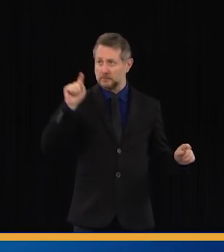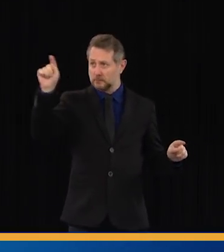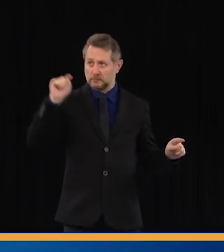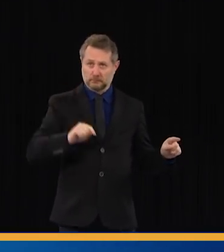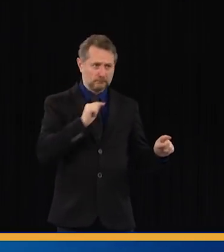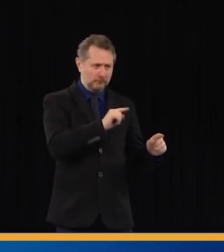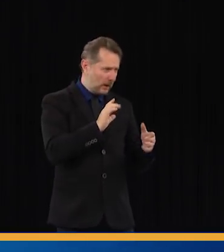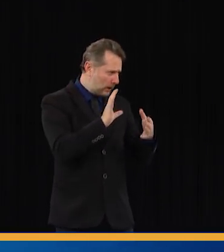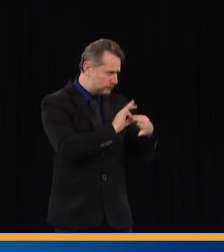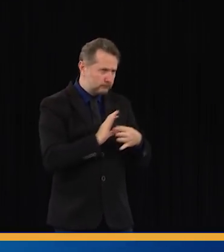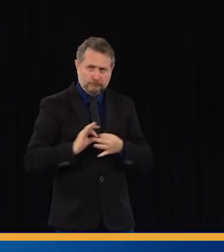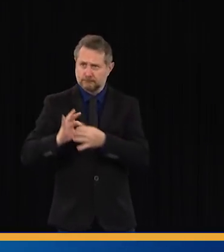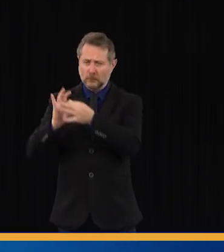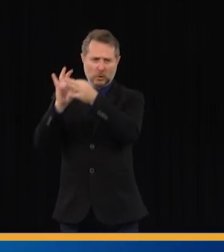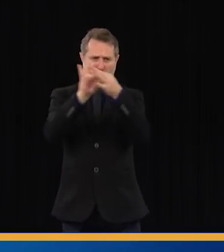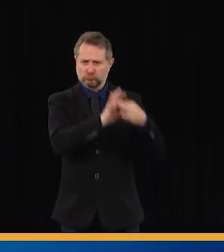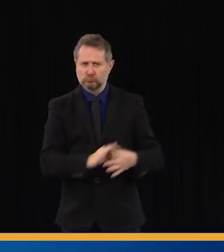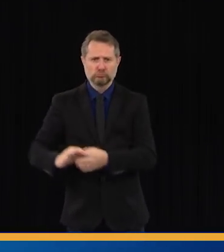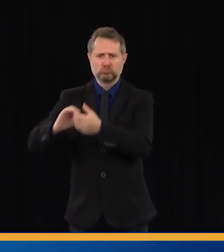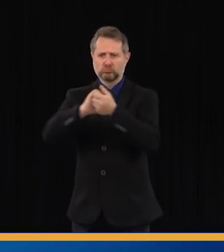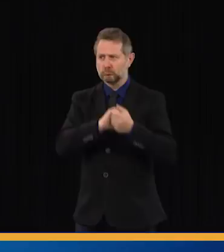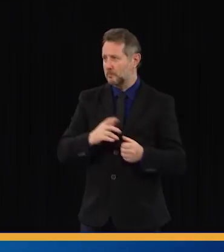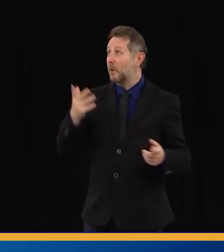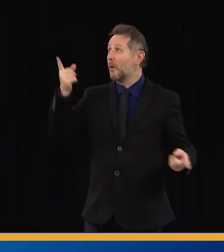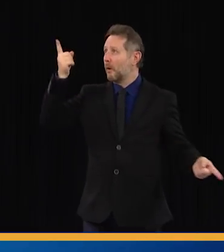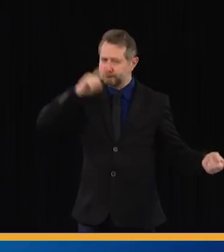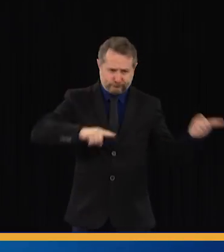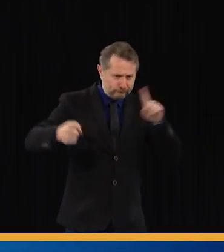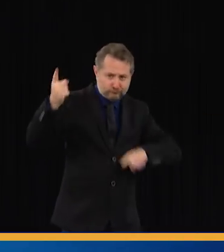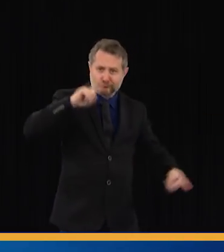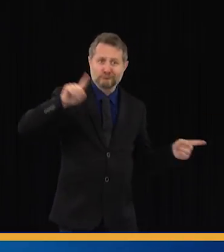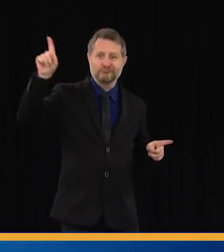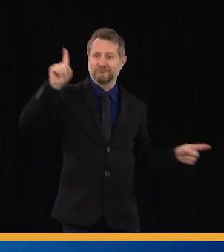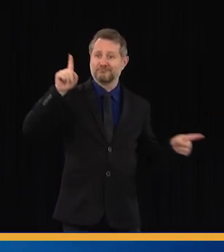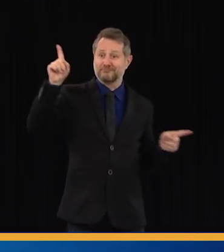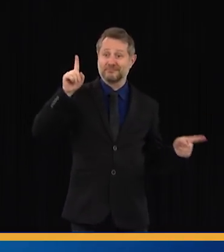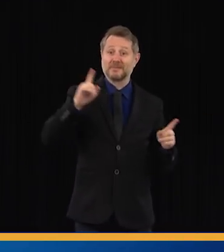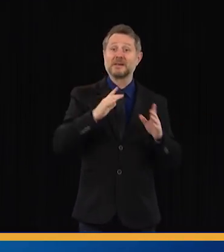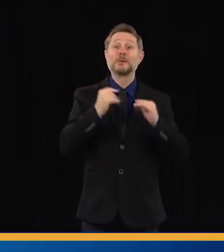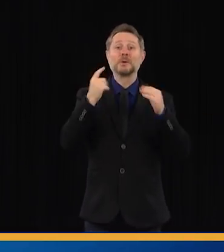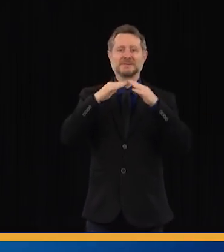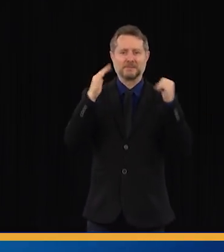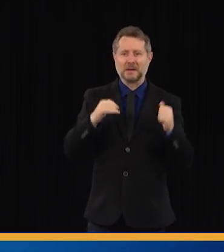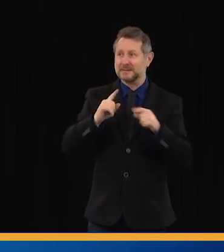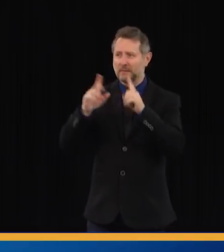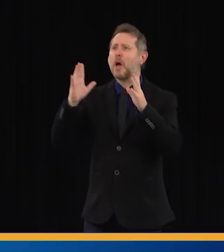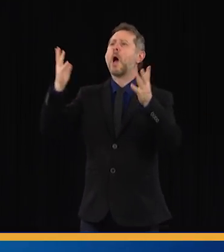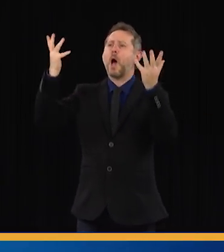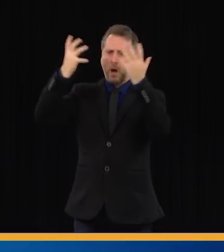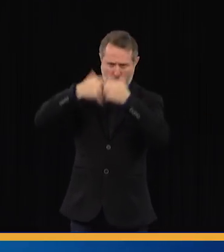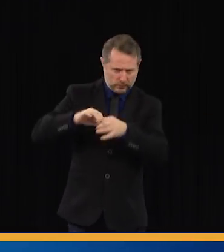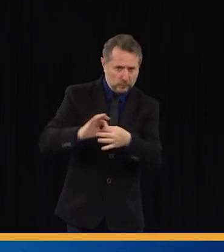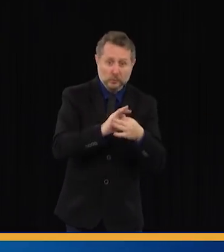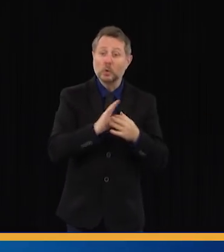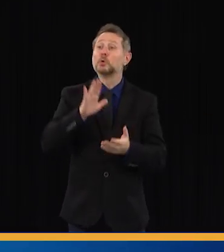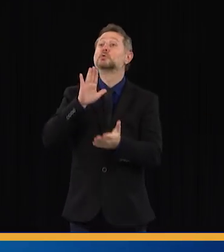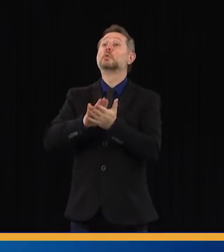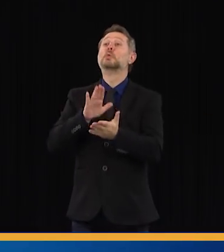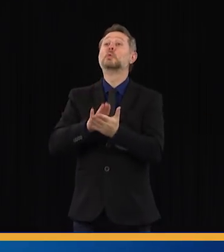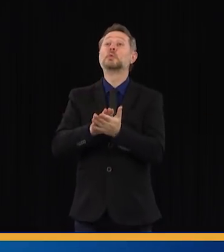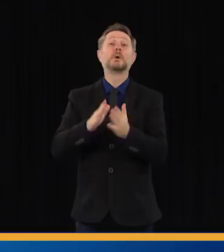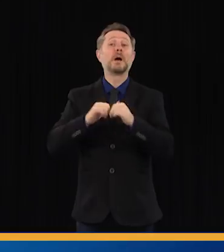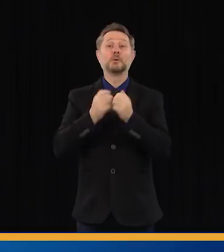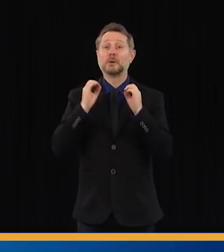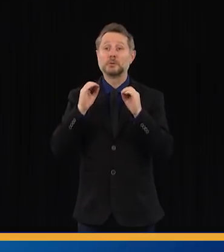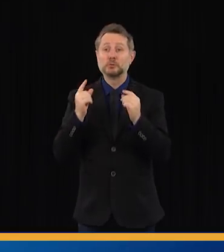looking at. You have to coordinate all these systems. You can't start one system without starting the other systems. You can't start the